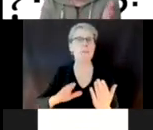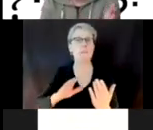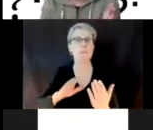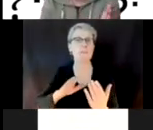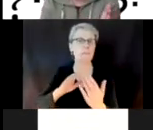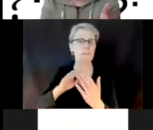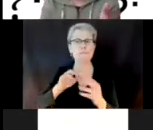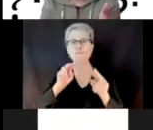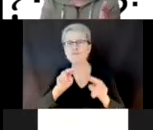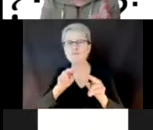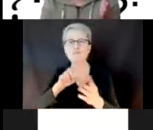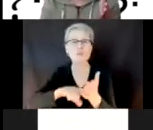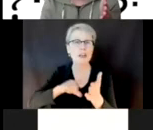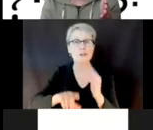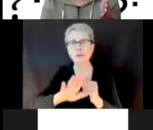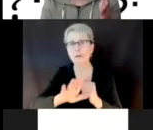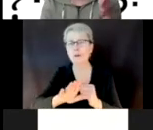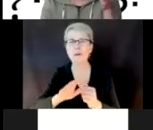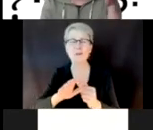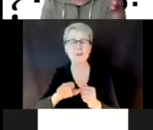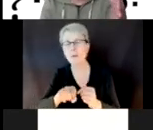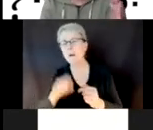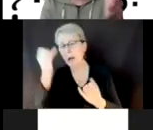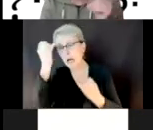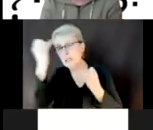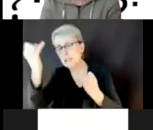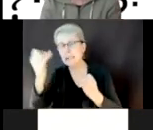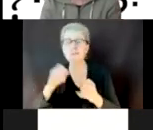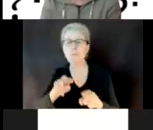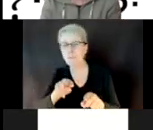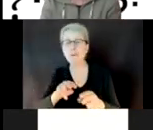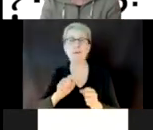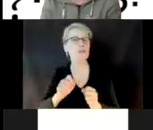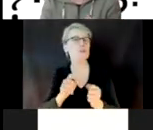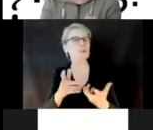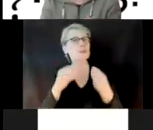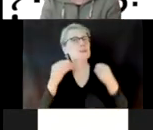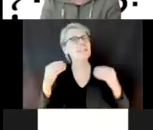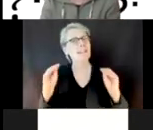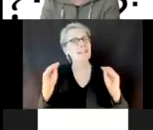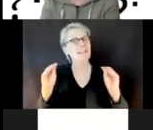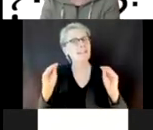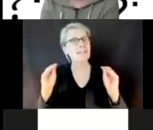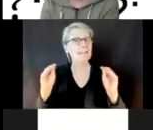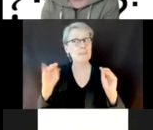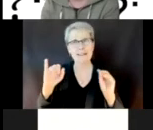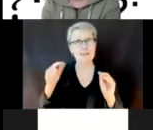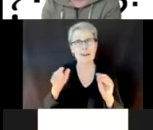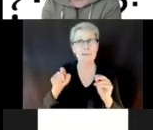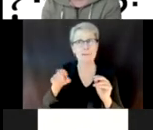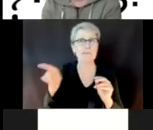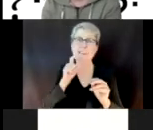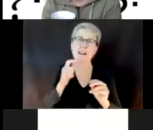more of an inspiration thing there, but it's not necessarily what I'm understanding is her target market. Right.